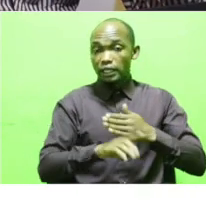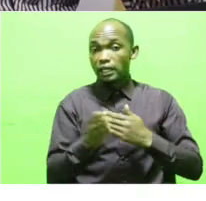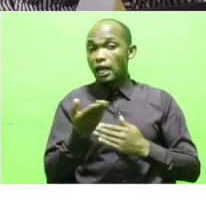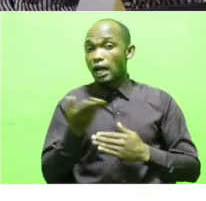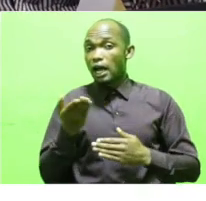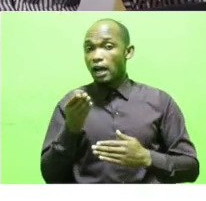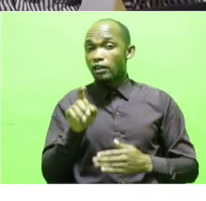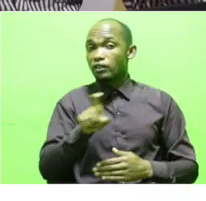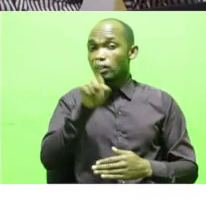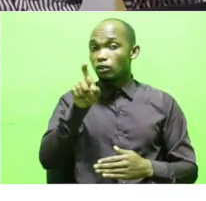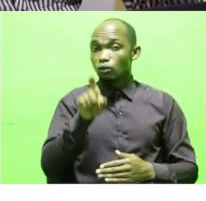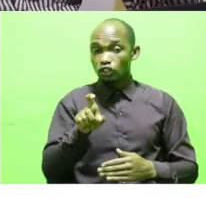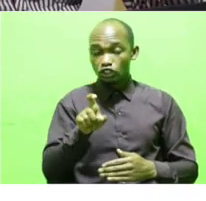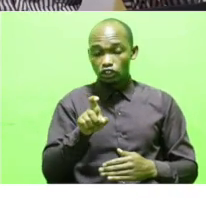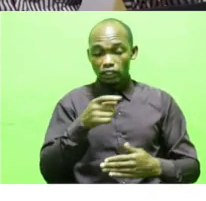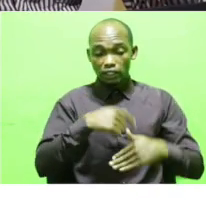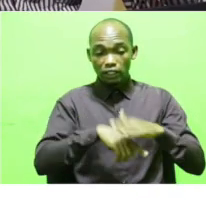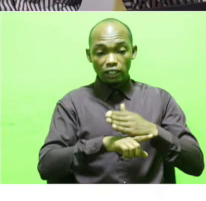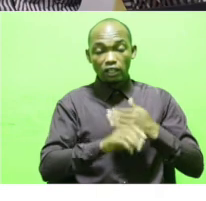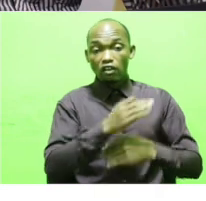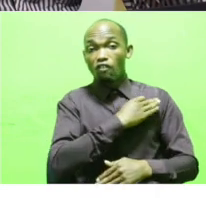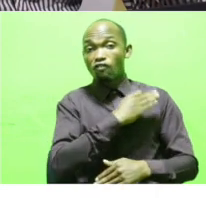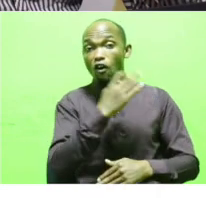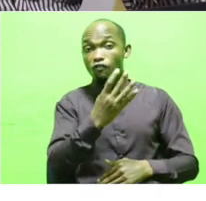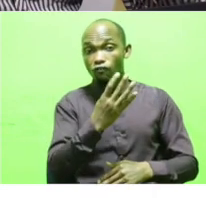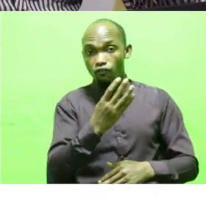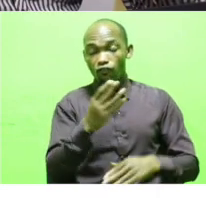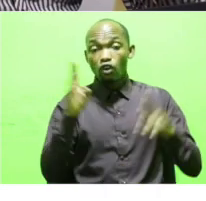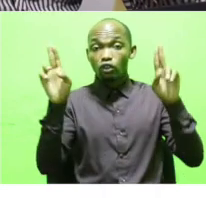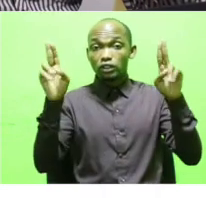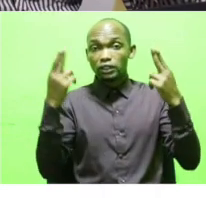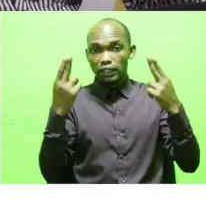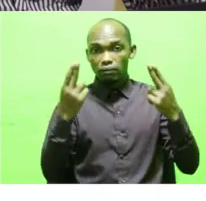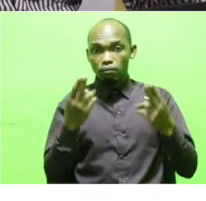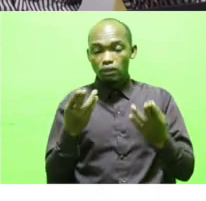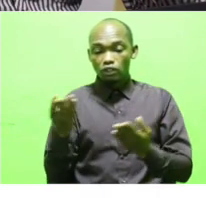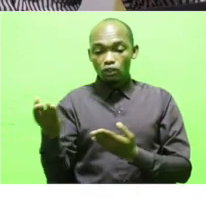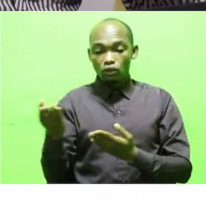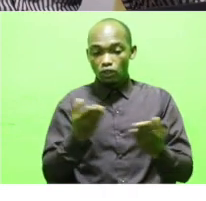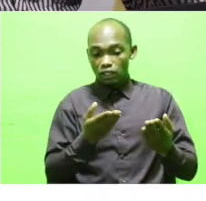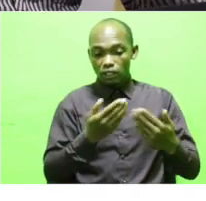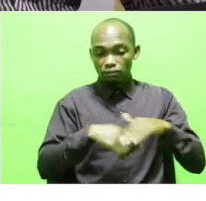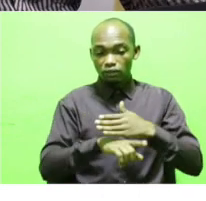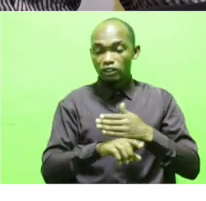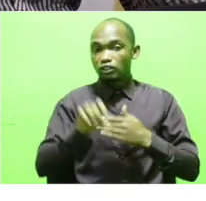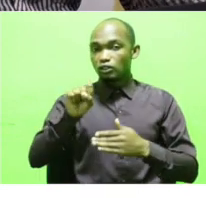other questions of the Form 4 syllabus. From those here at SUZA